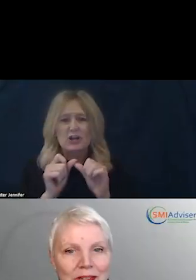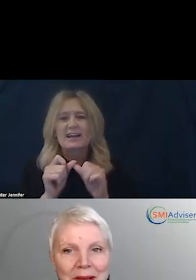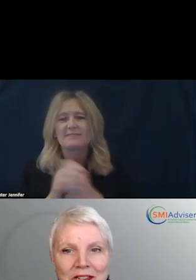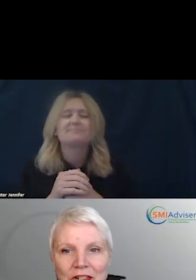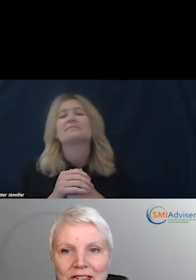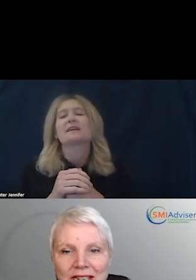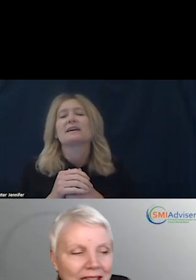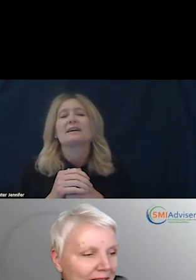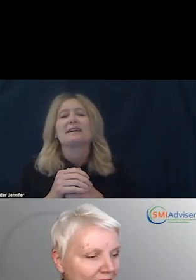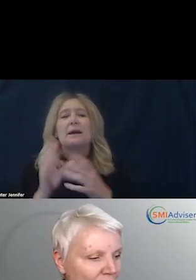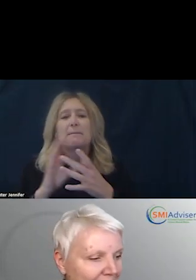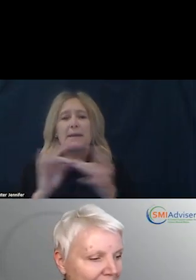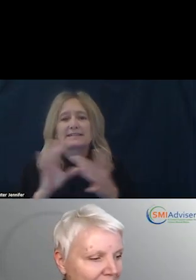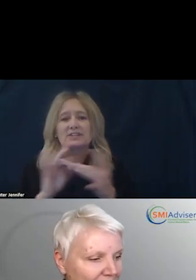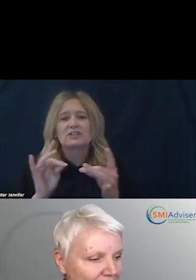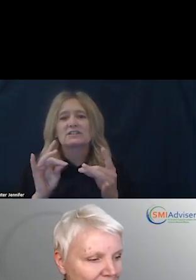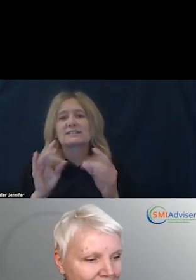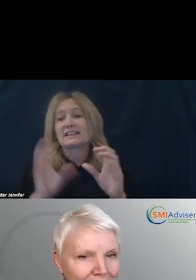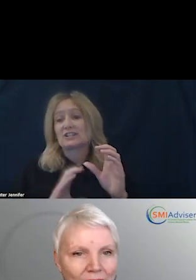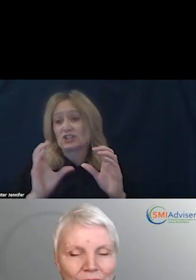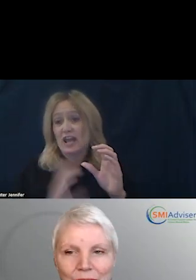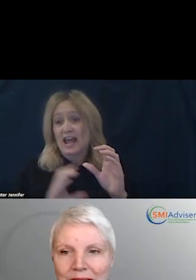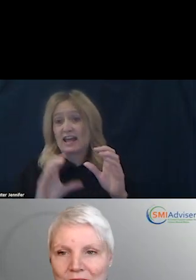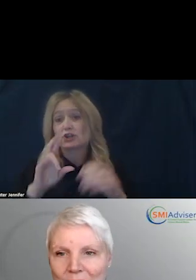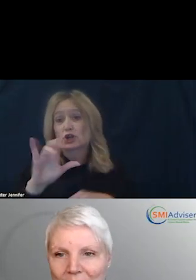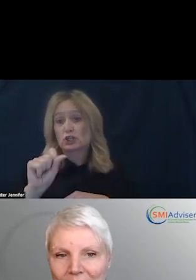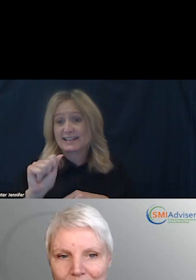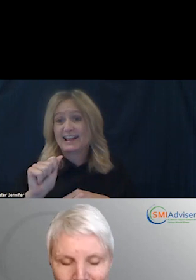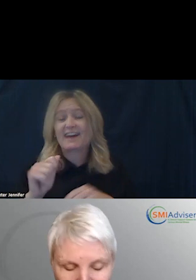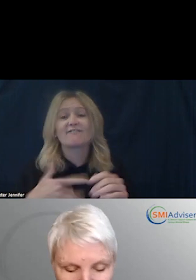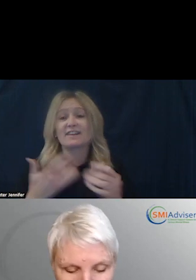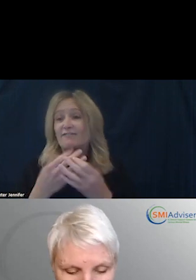So some messages in the chat, Ursula, feel free to